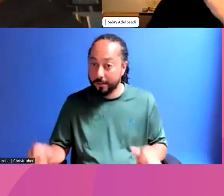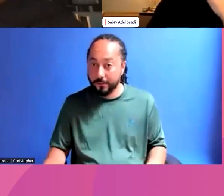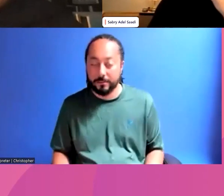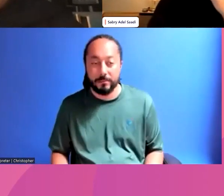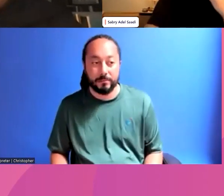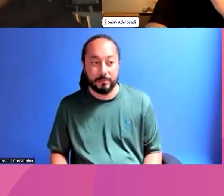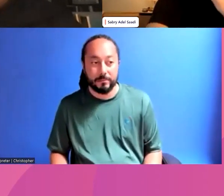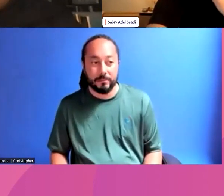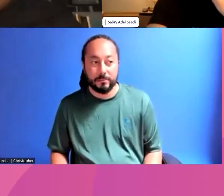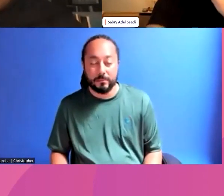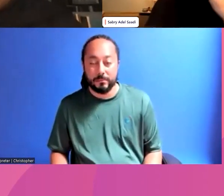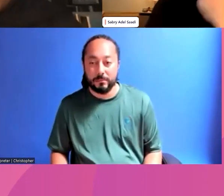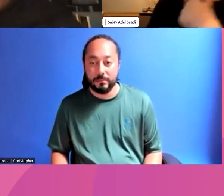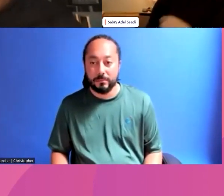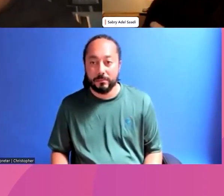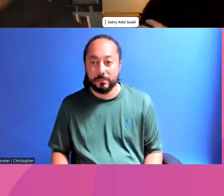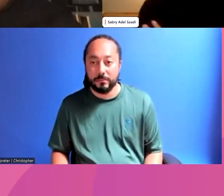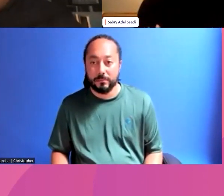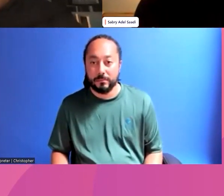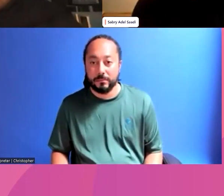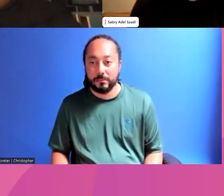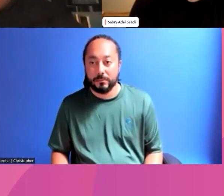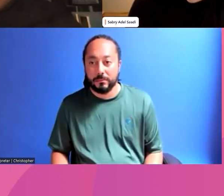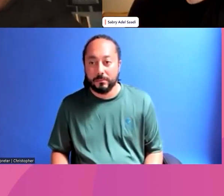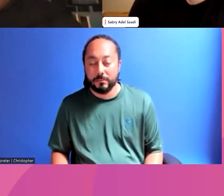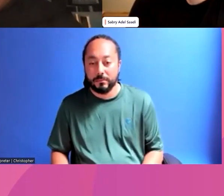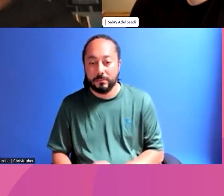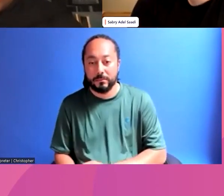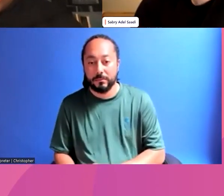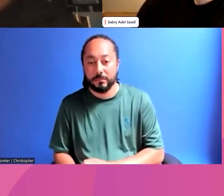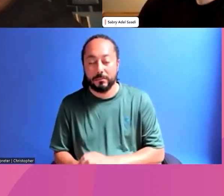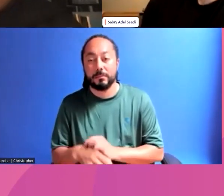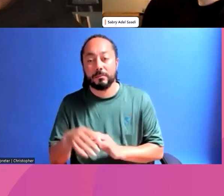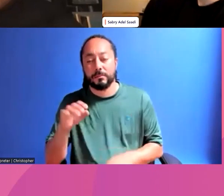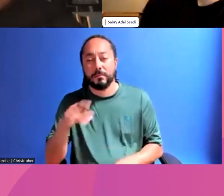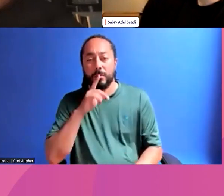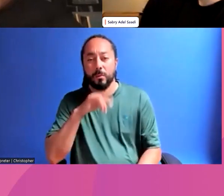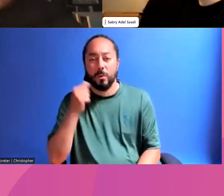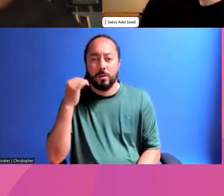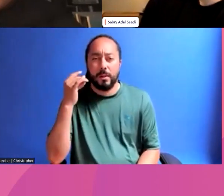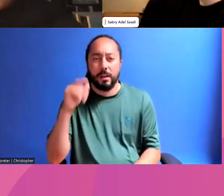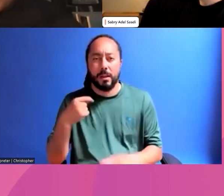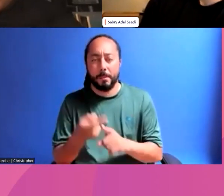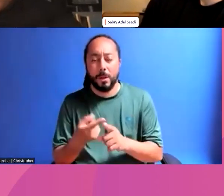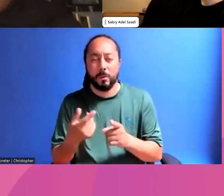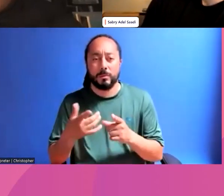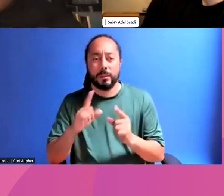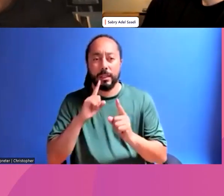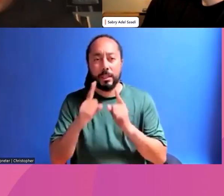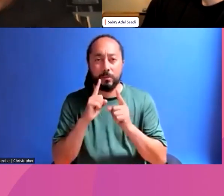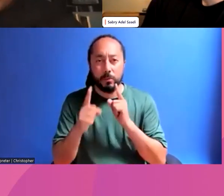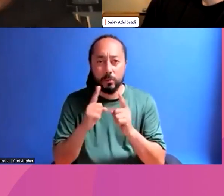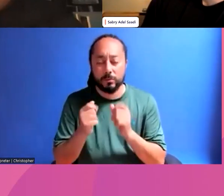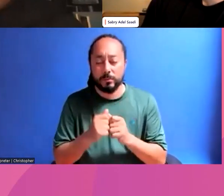Yeah, it got me really thinking about like, even when we were conducting like the interviews, at